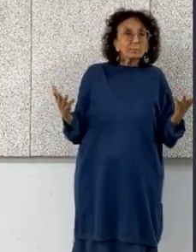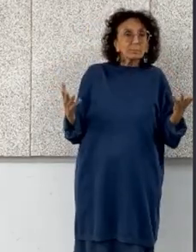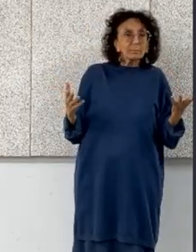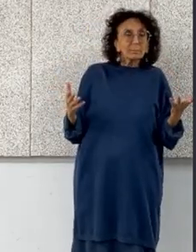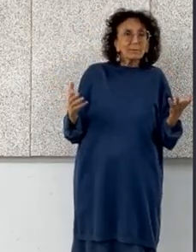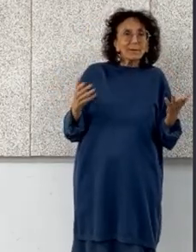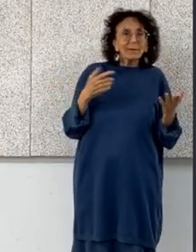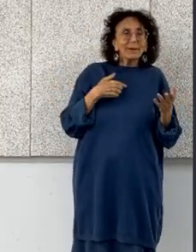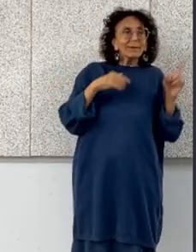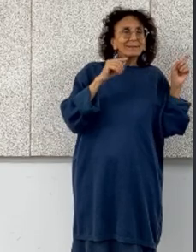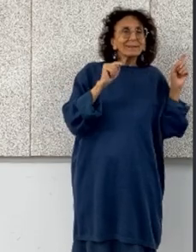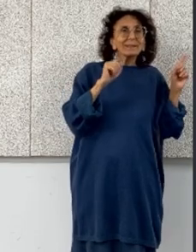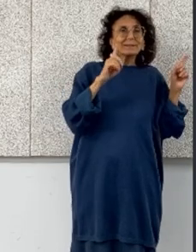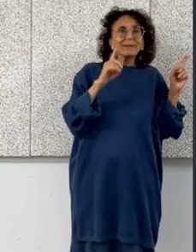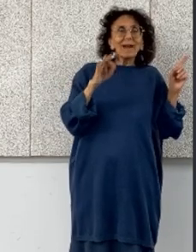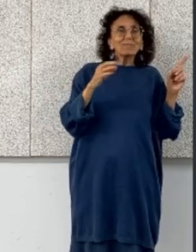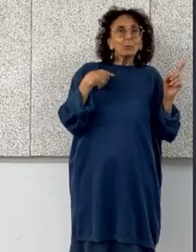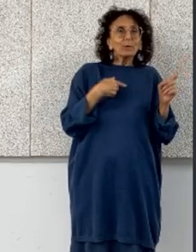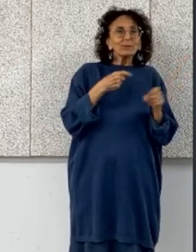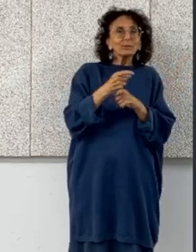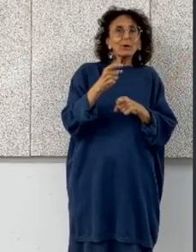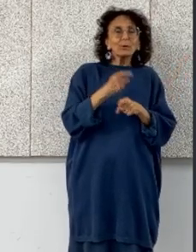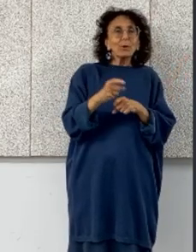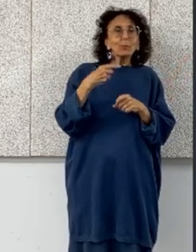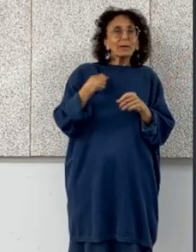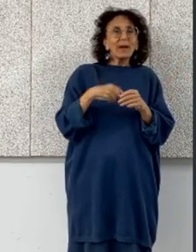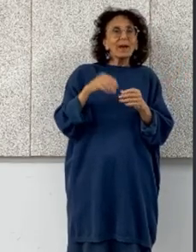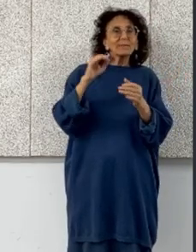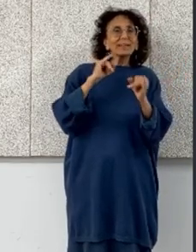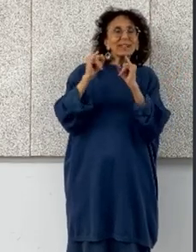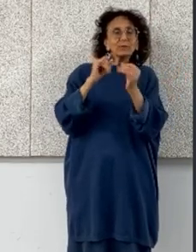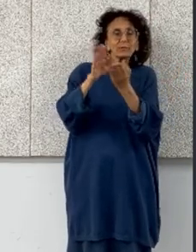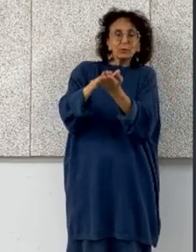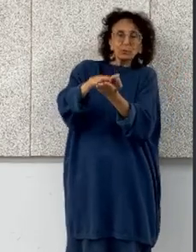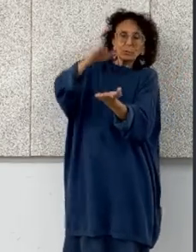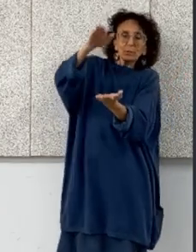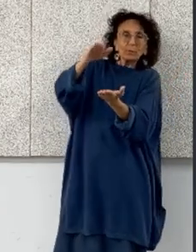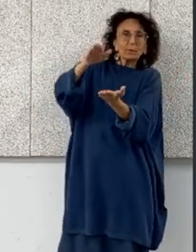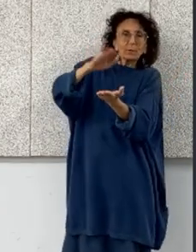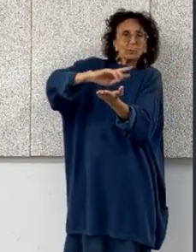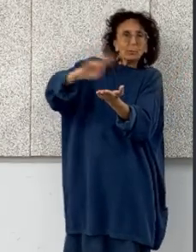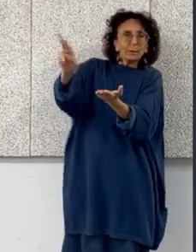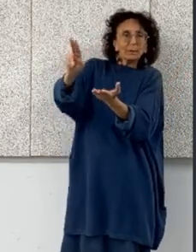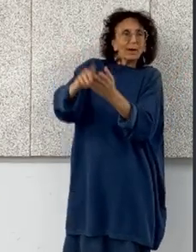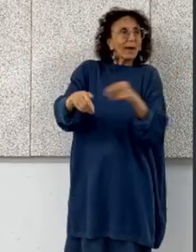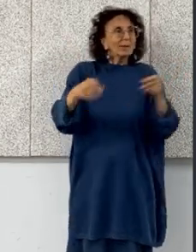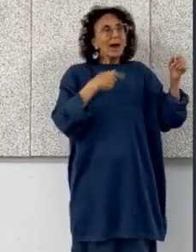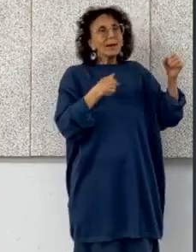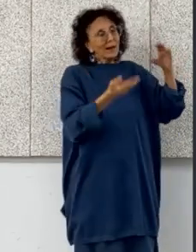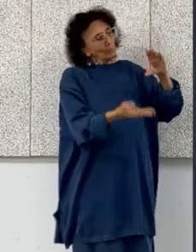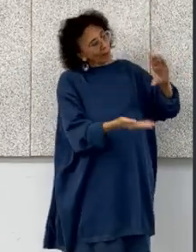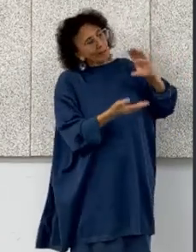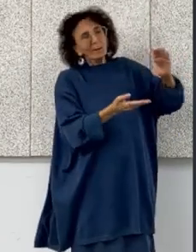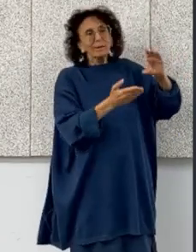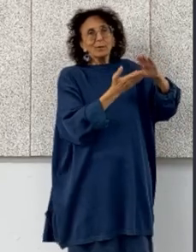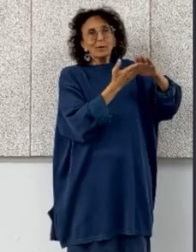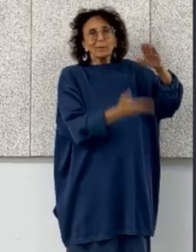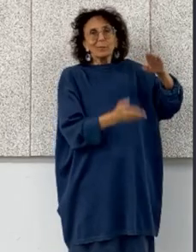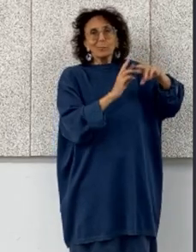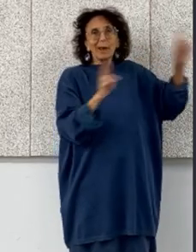It's a joke at TDF, the like interview deck, because it allowed me to prepare a little deck, because that's how I wanted to organize my